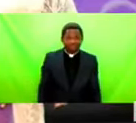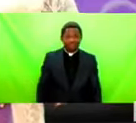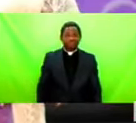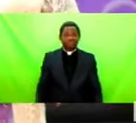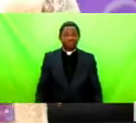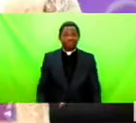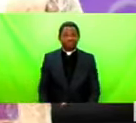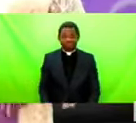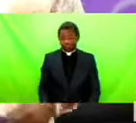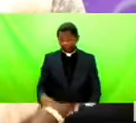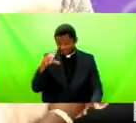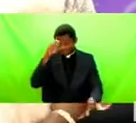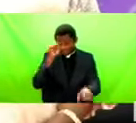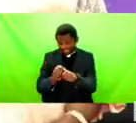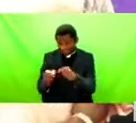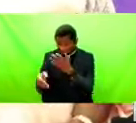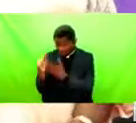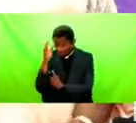Sons of God,